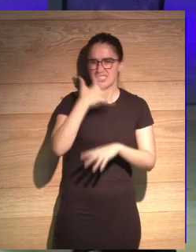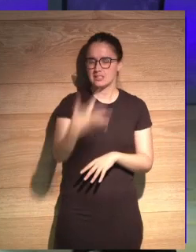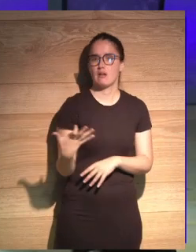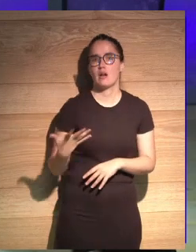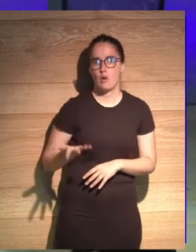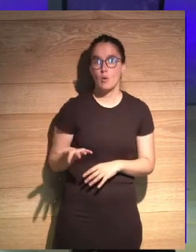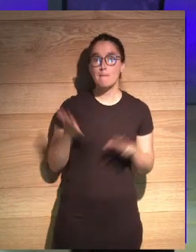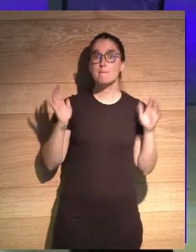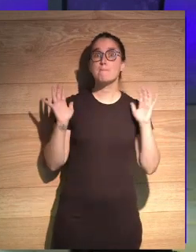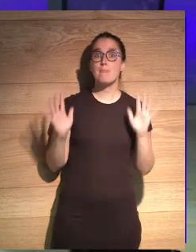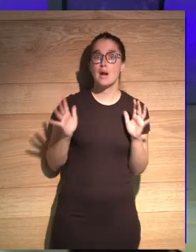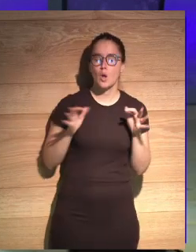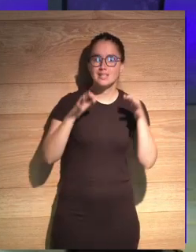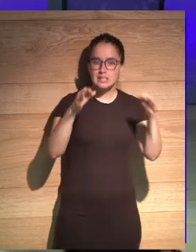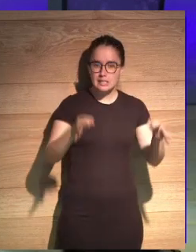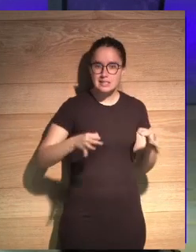the tasks,